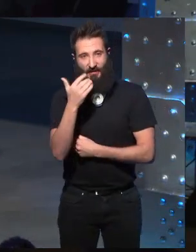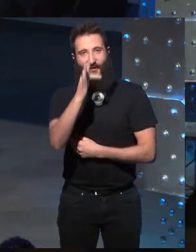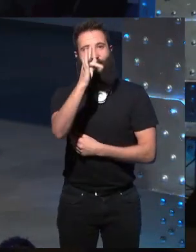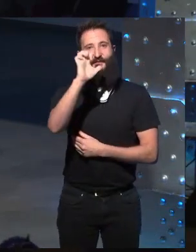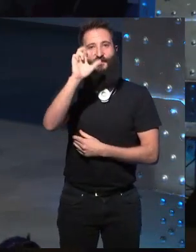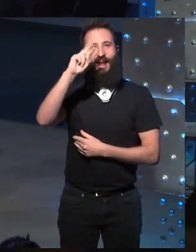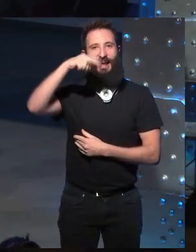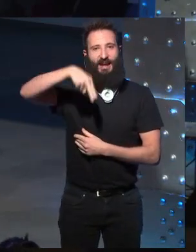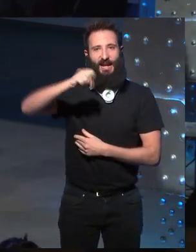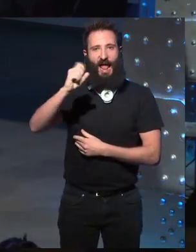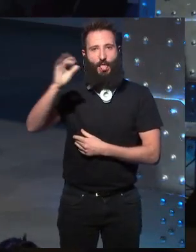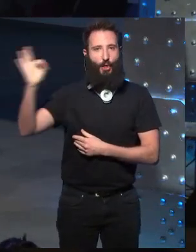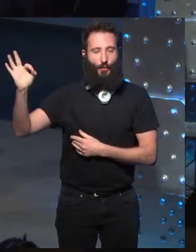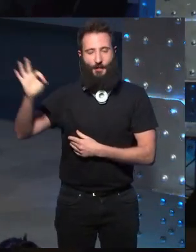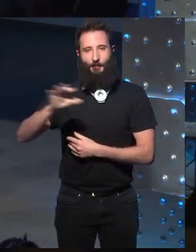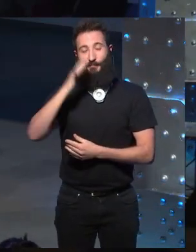Fernando?